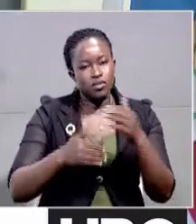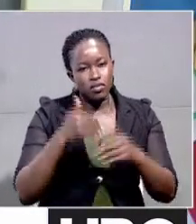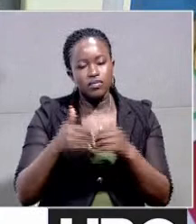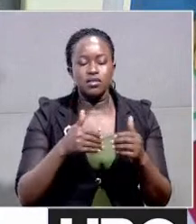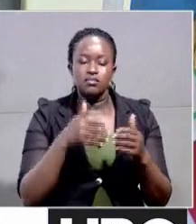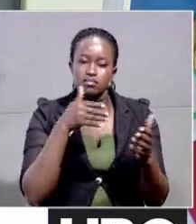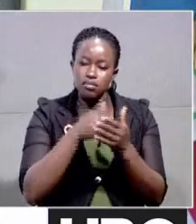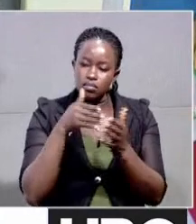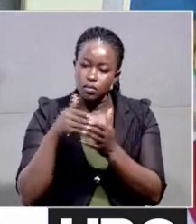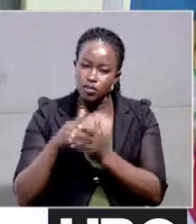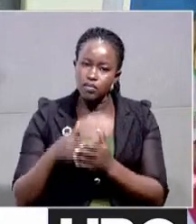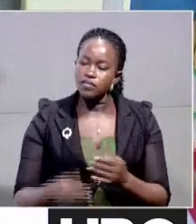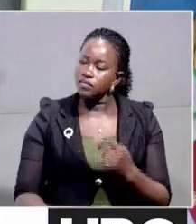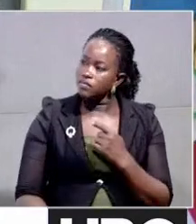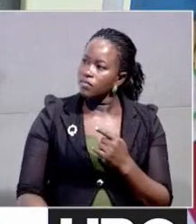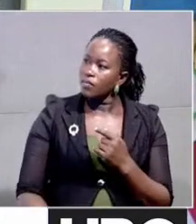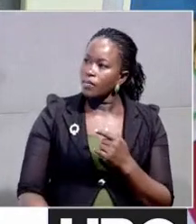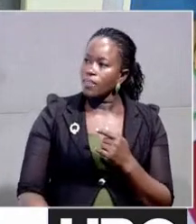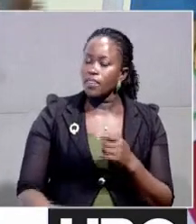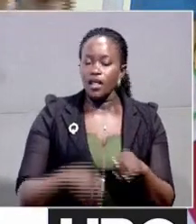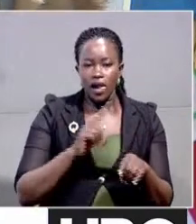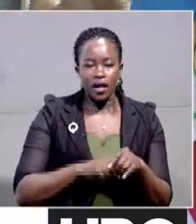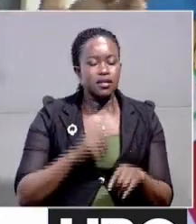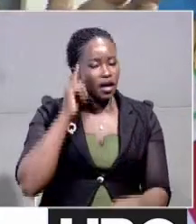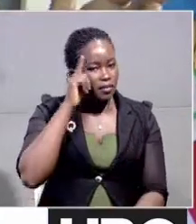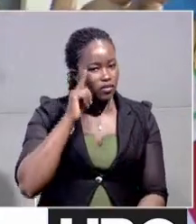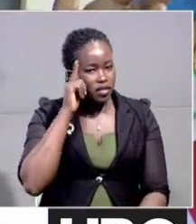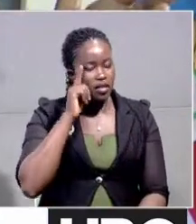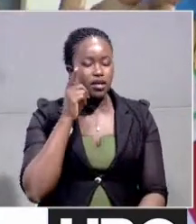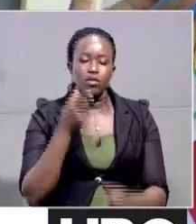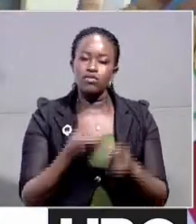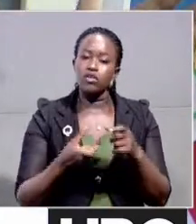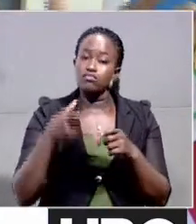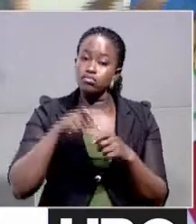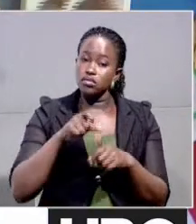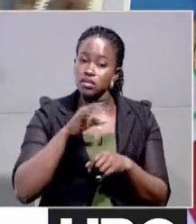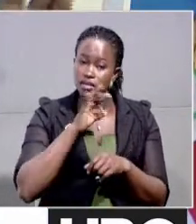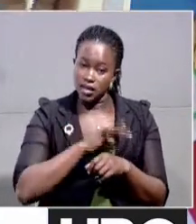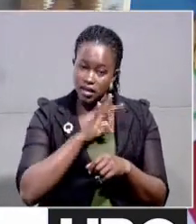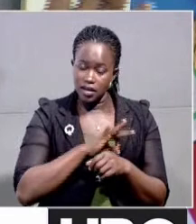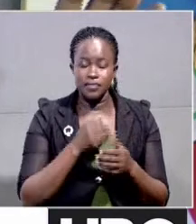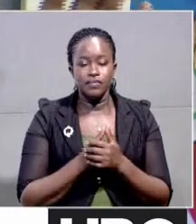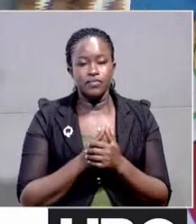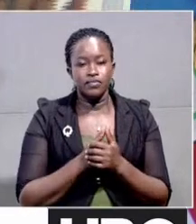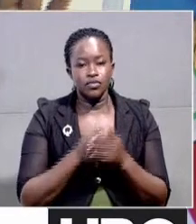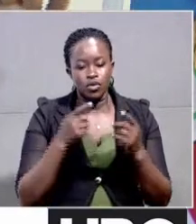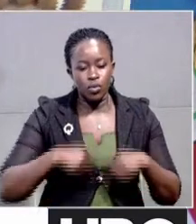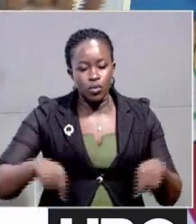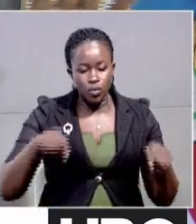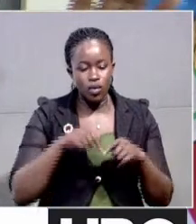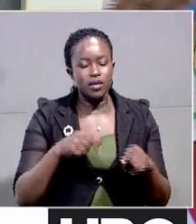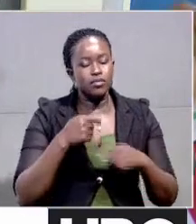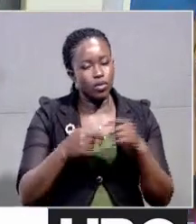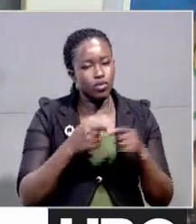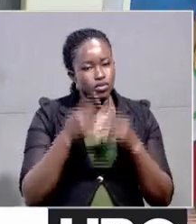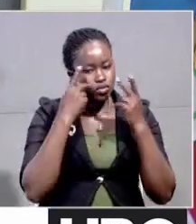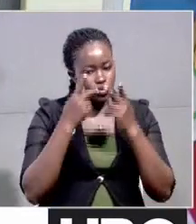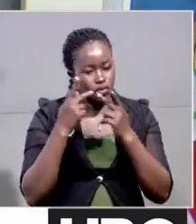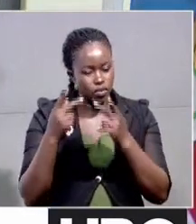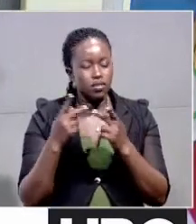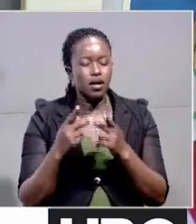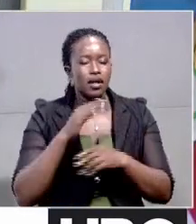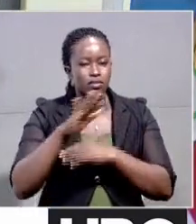disrupted. When we are thinking of enhancement, we are looking at the